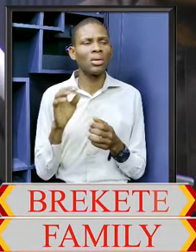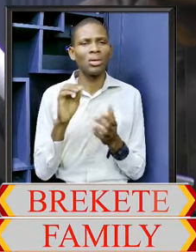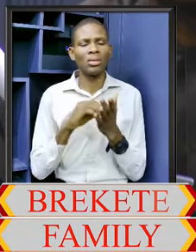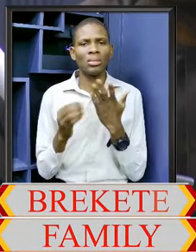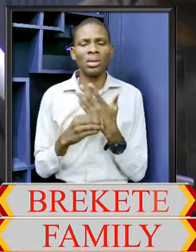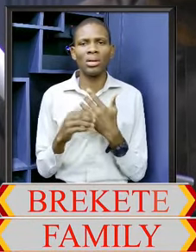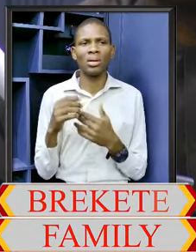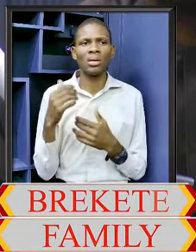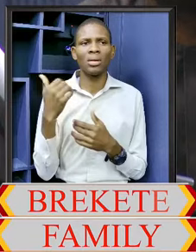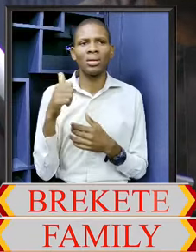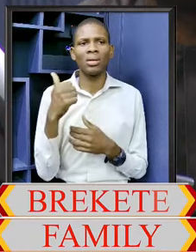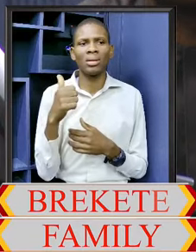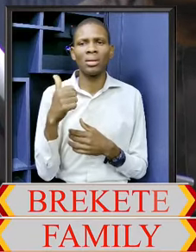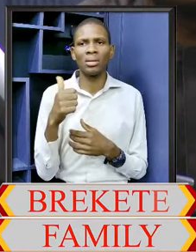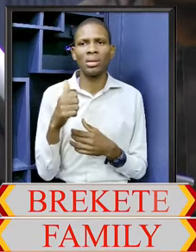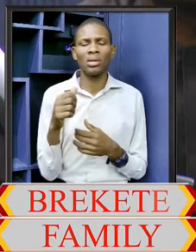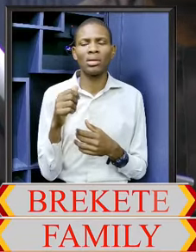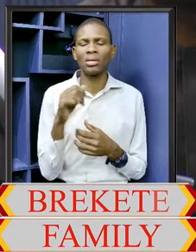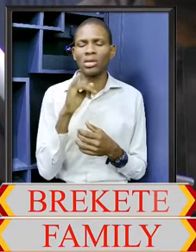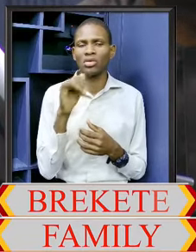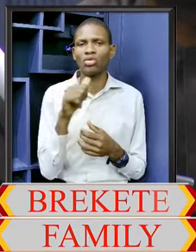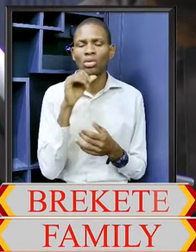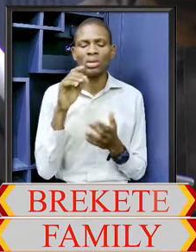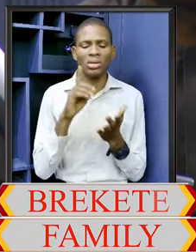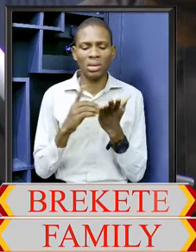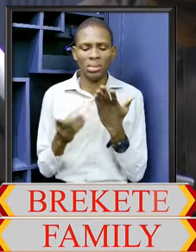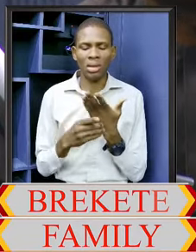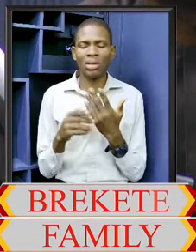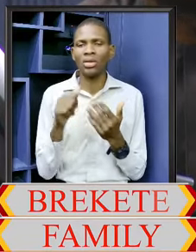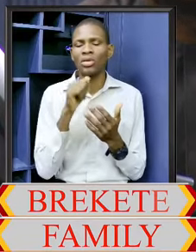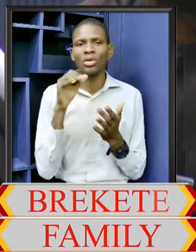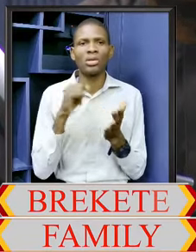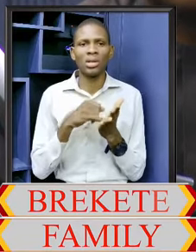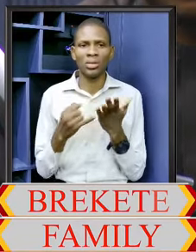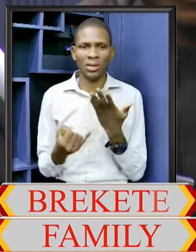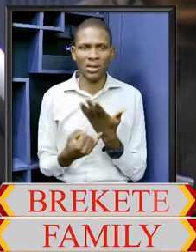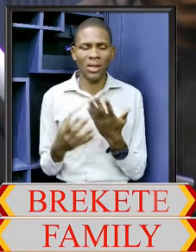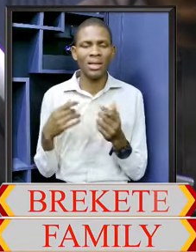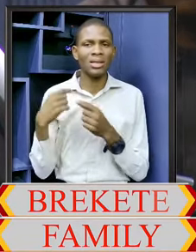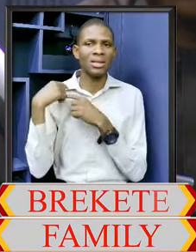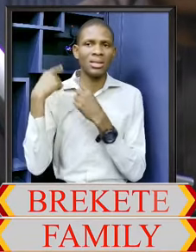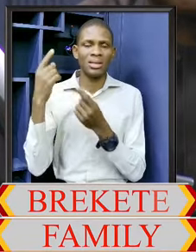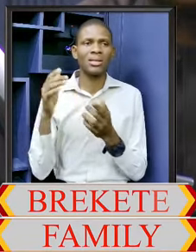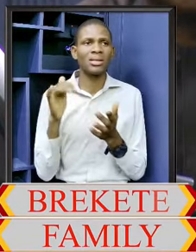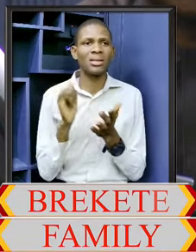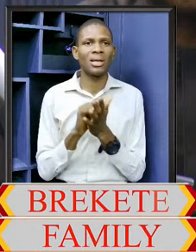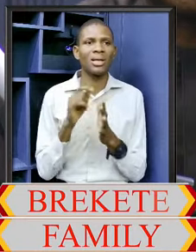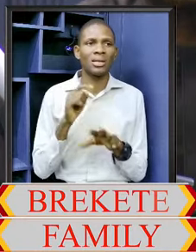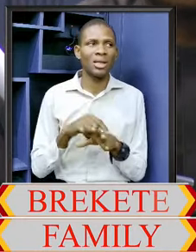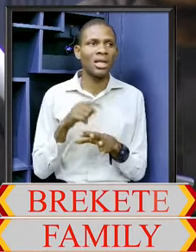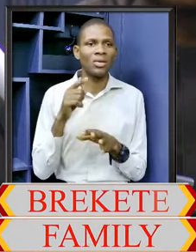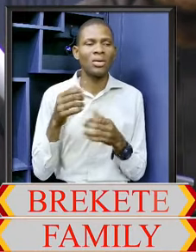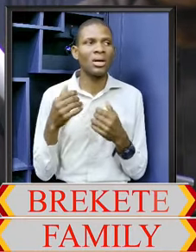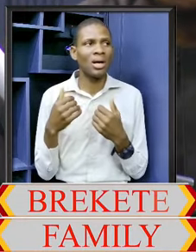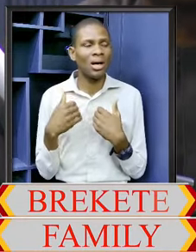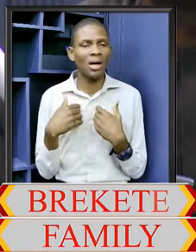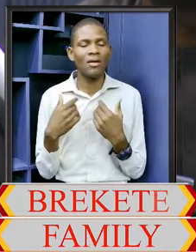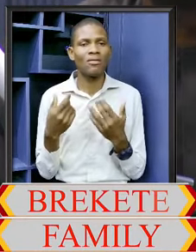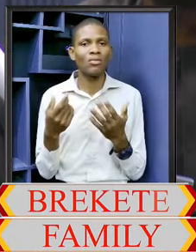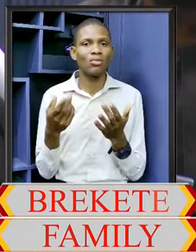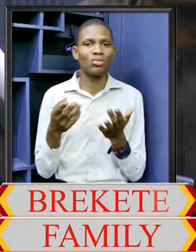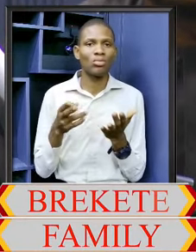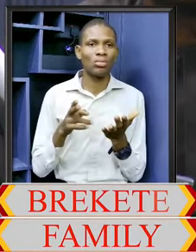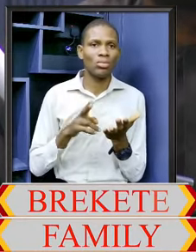December. No be December. No be January. And since that time, you get contract where you they